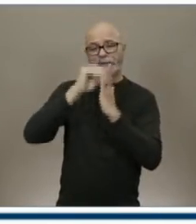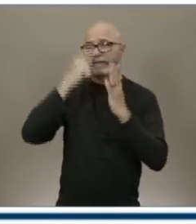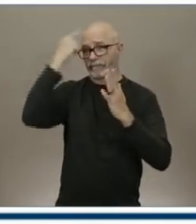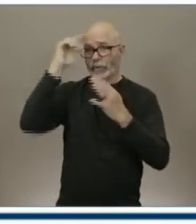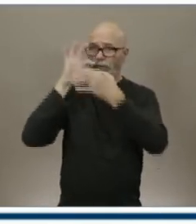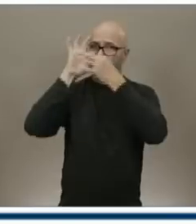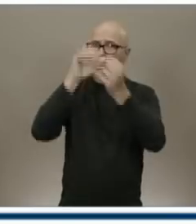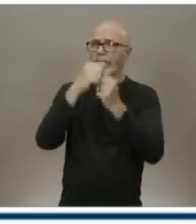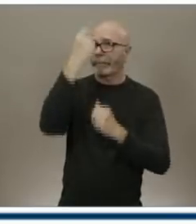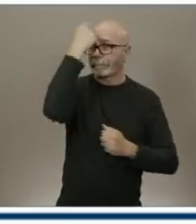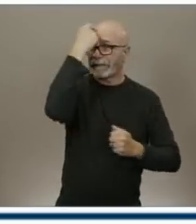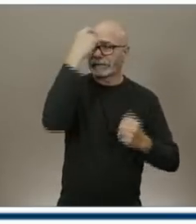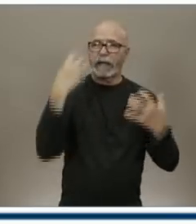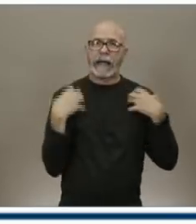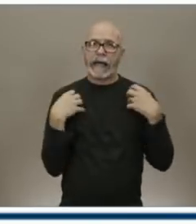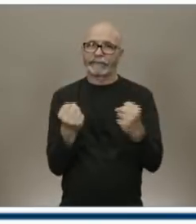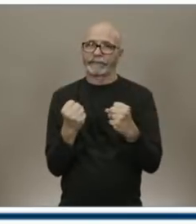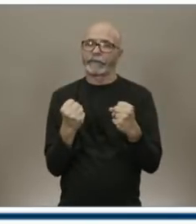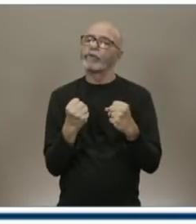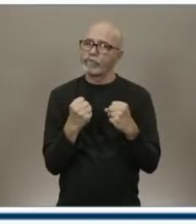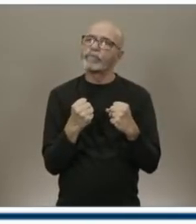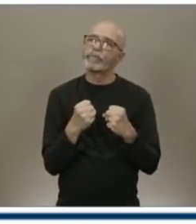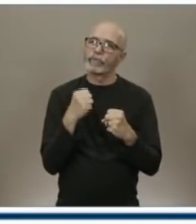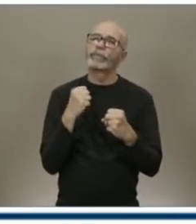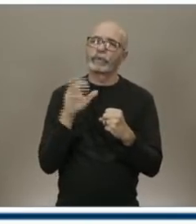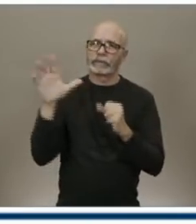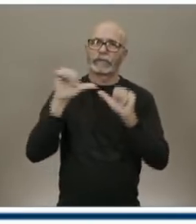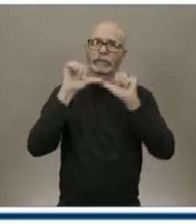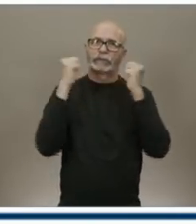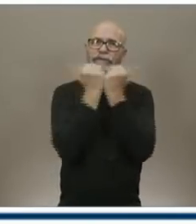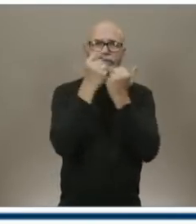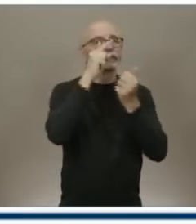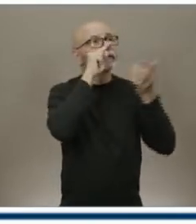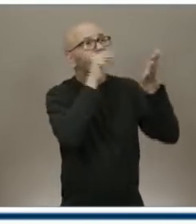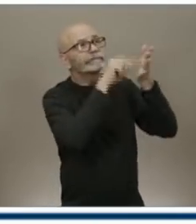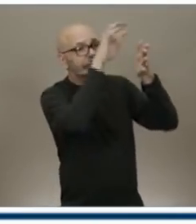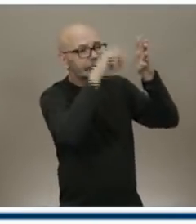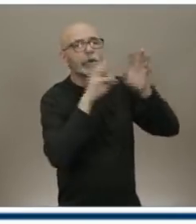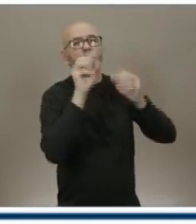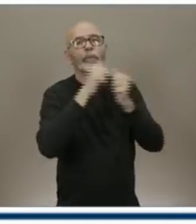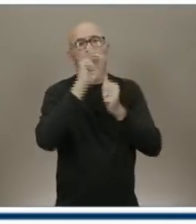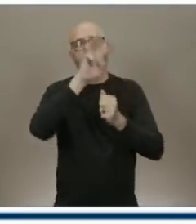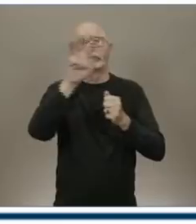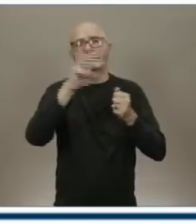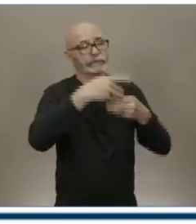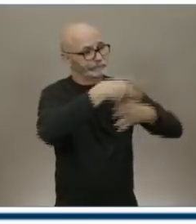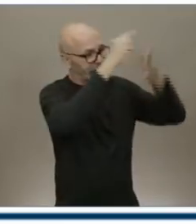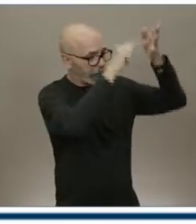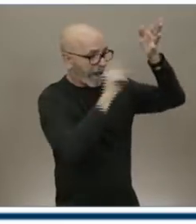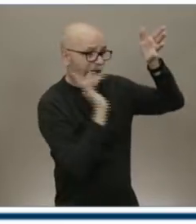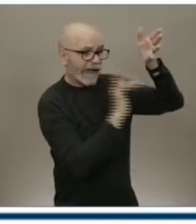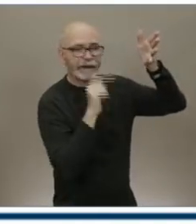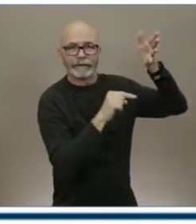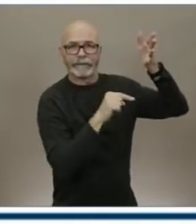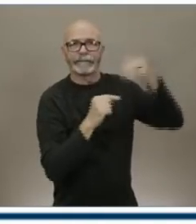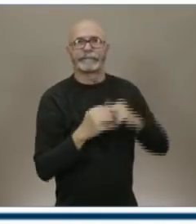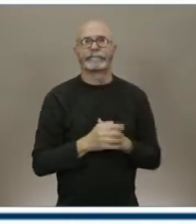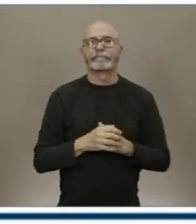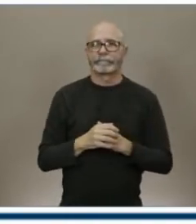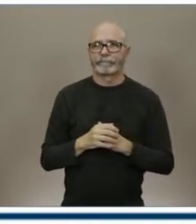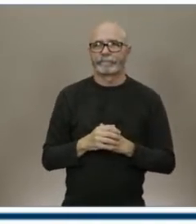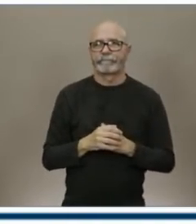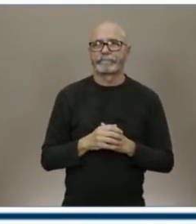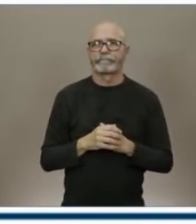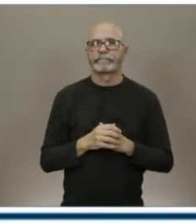We have had a great response to our call for people to come in for a test, even when they don't have symptoms. Since we've opened the walk-in